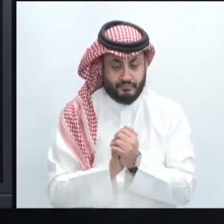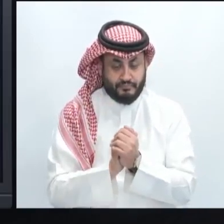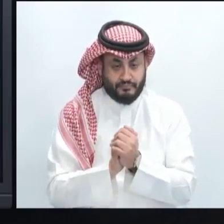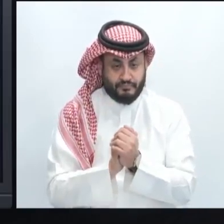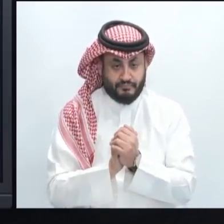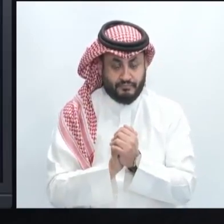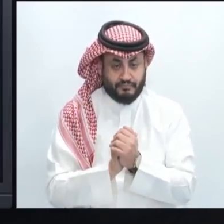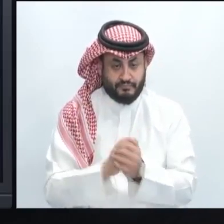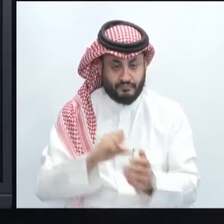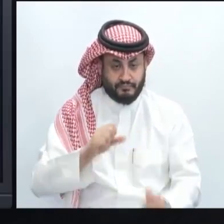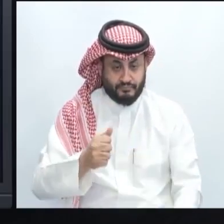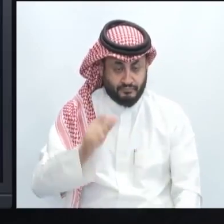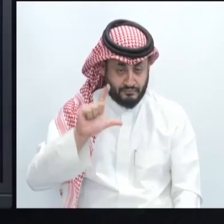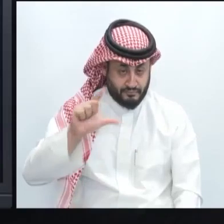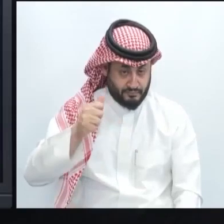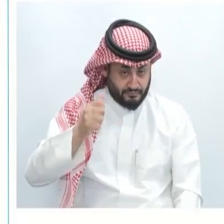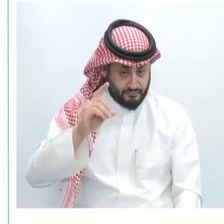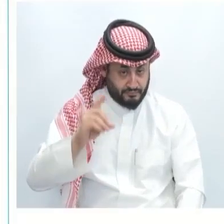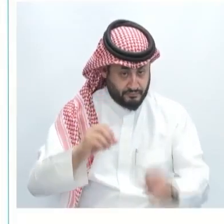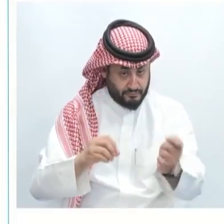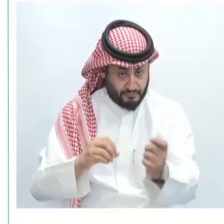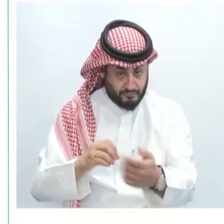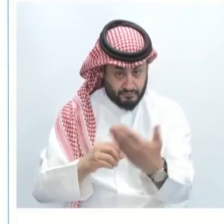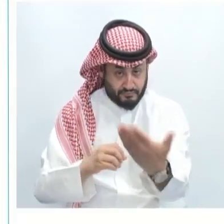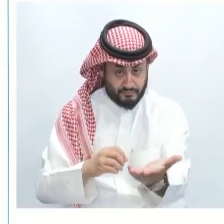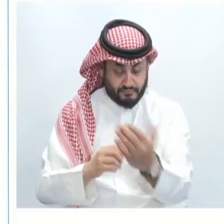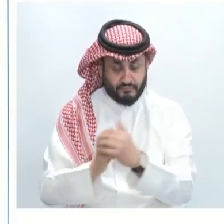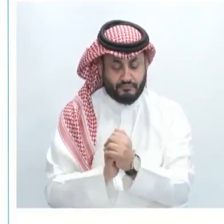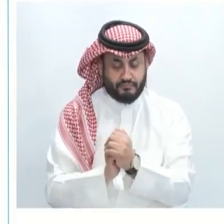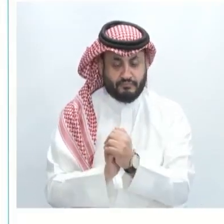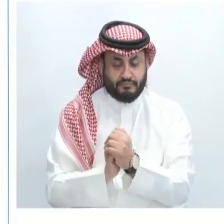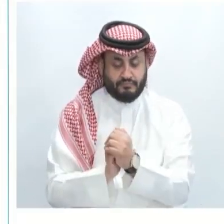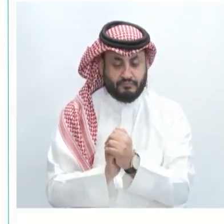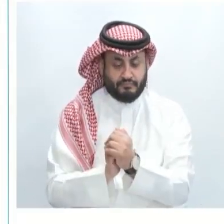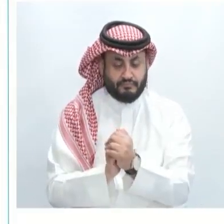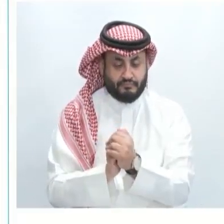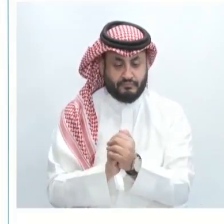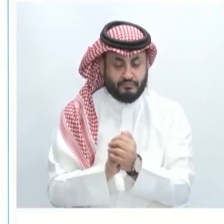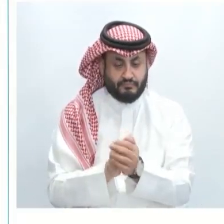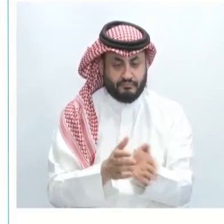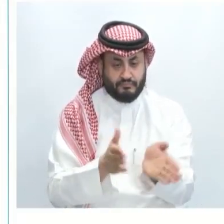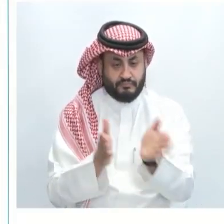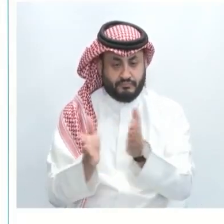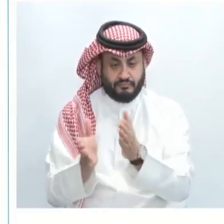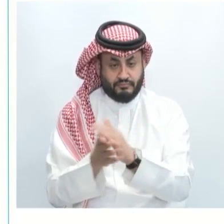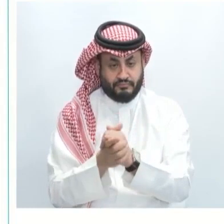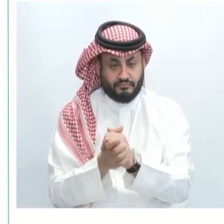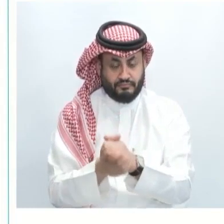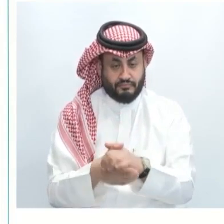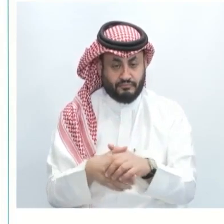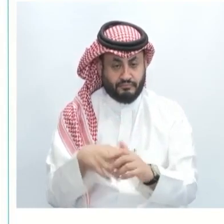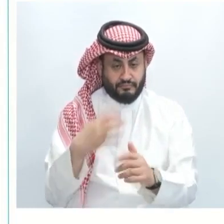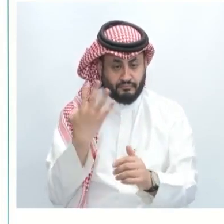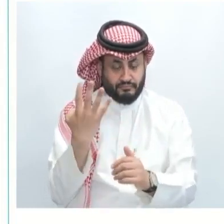word salad. Salad. Excellent. Now, let us move on to the